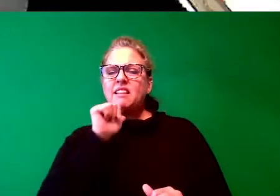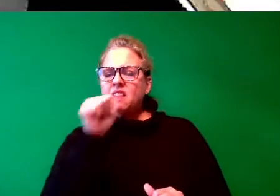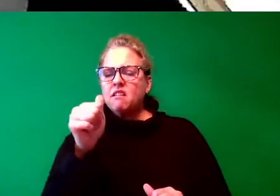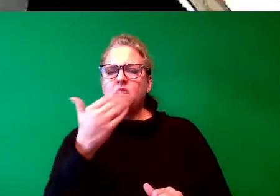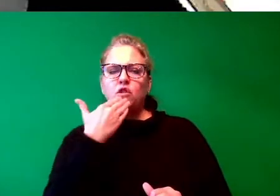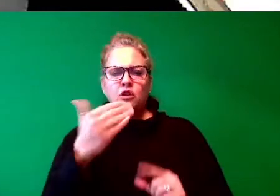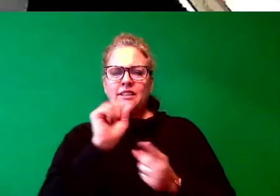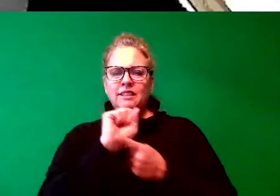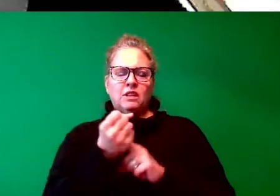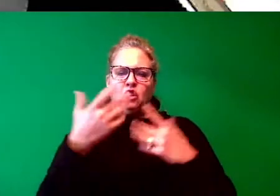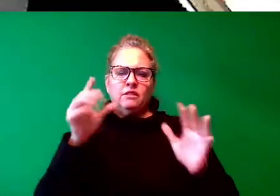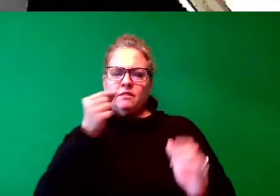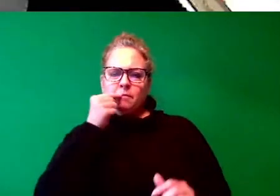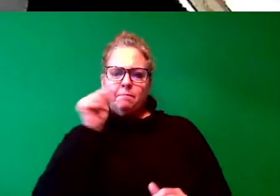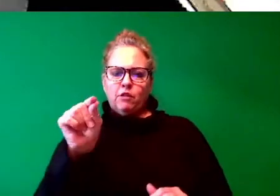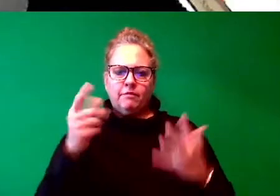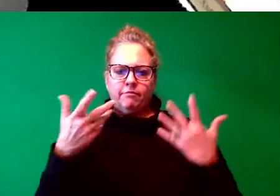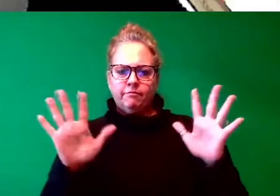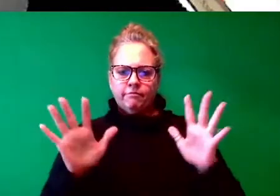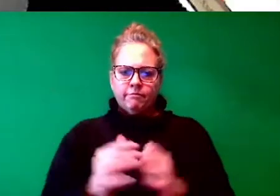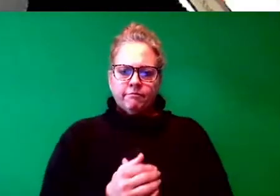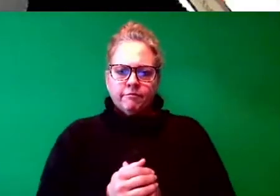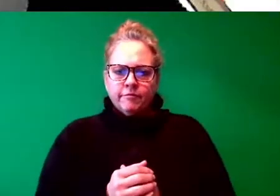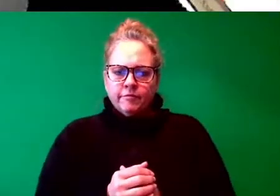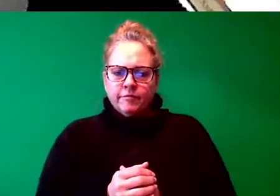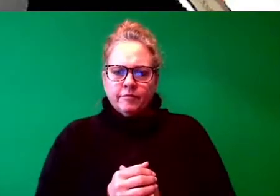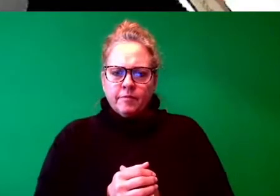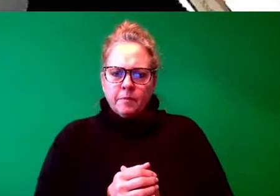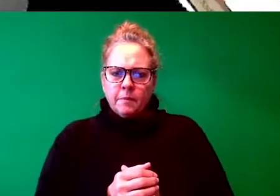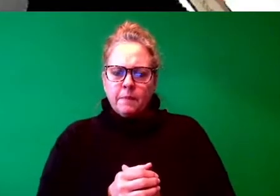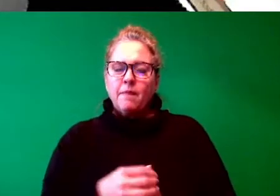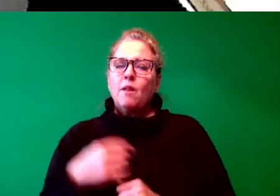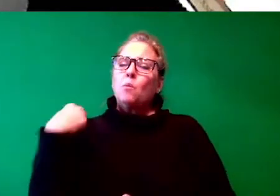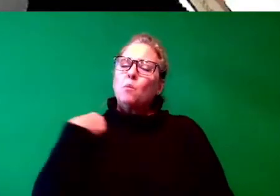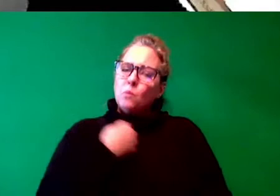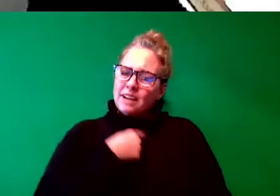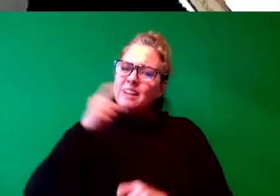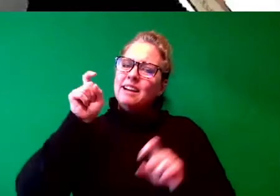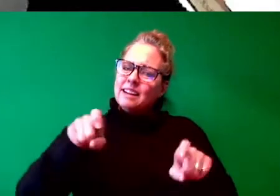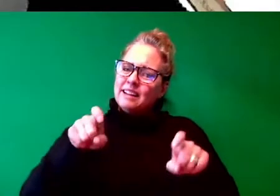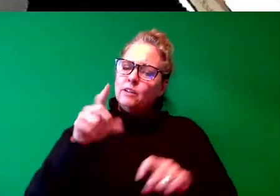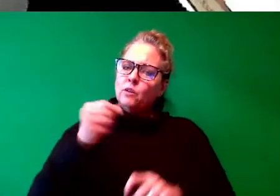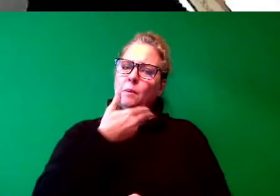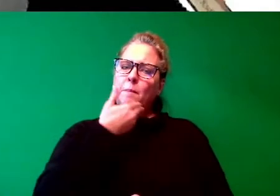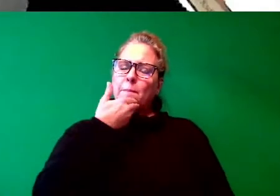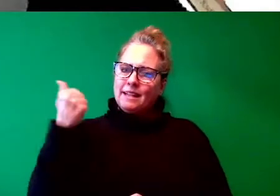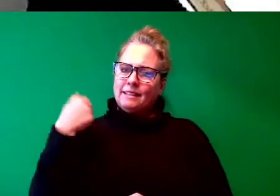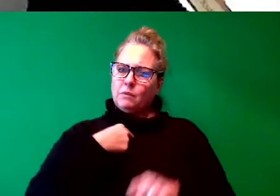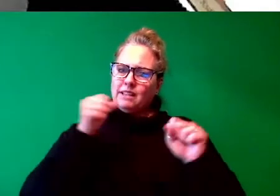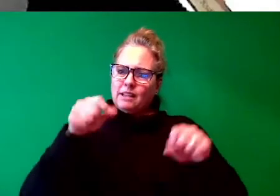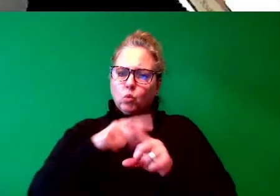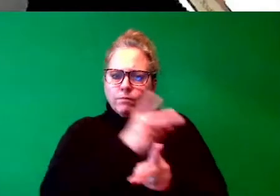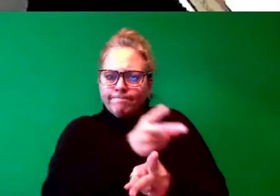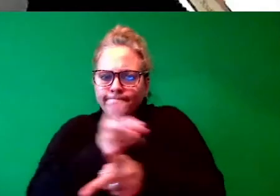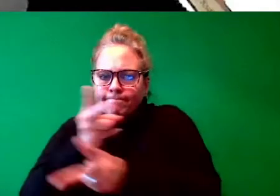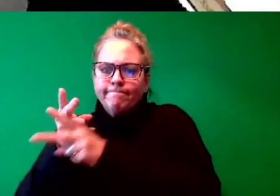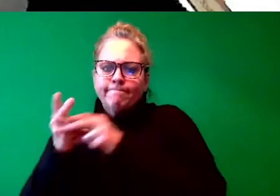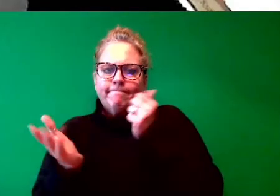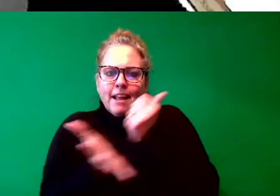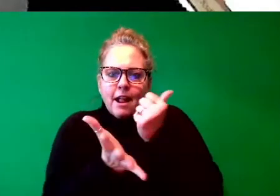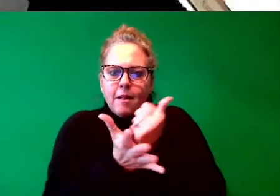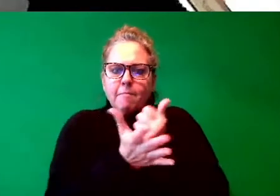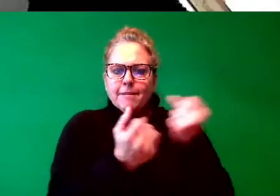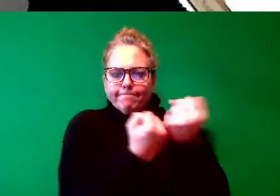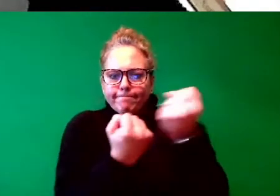best we can to keep our residents here in El Paso County that require hospitalization, whether it's requiring masks,